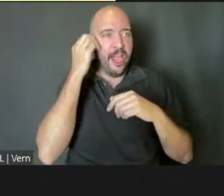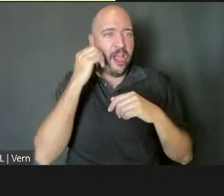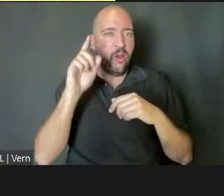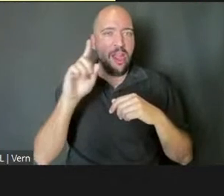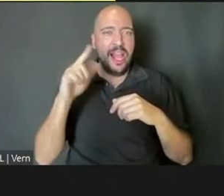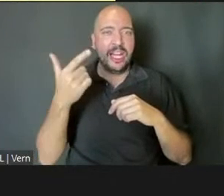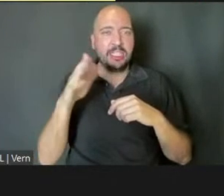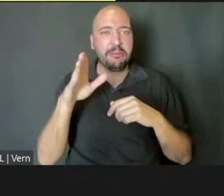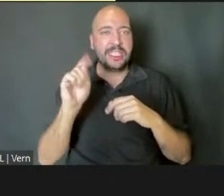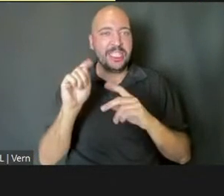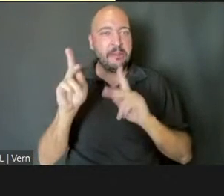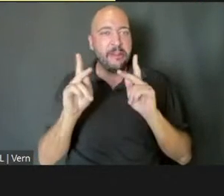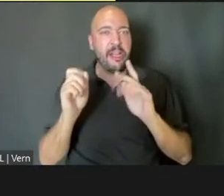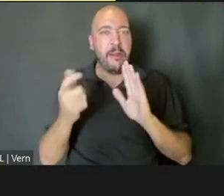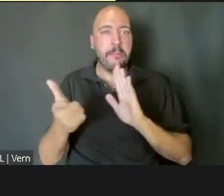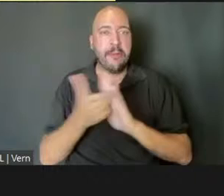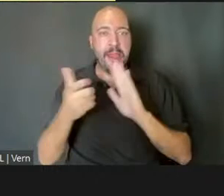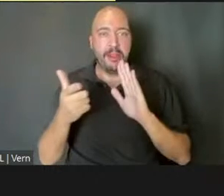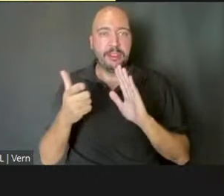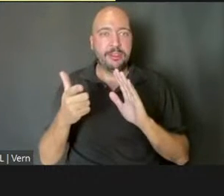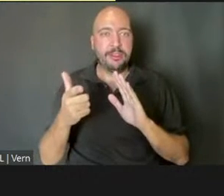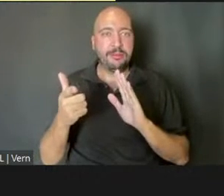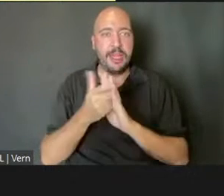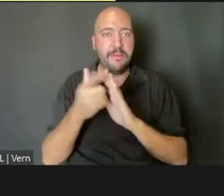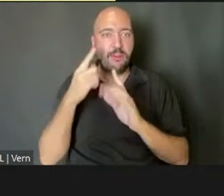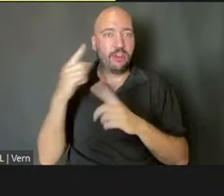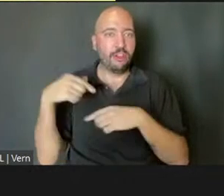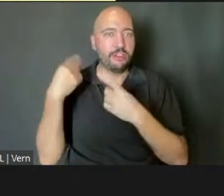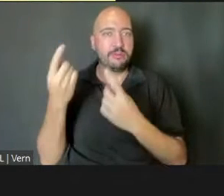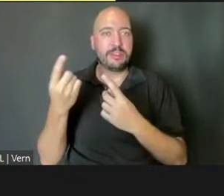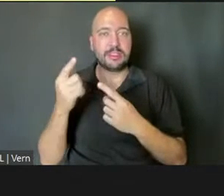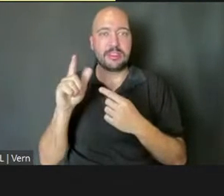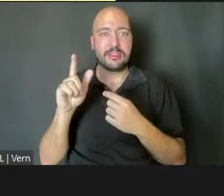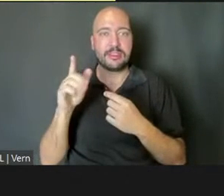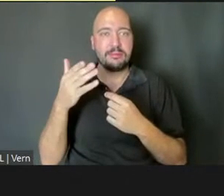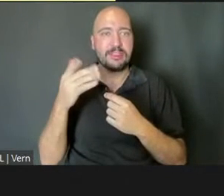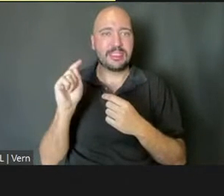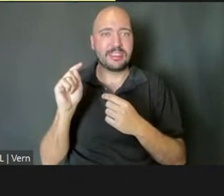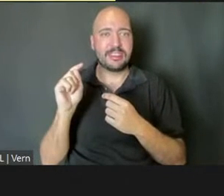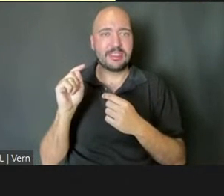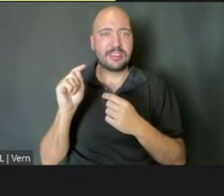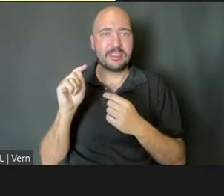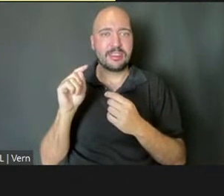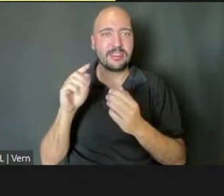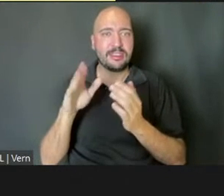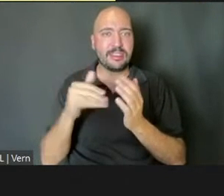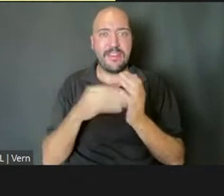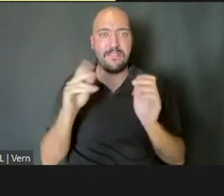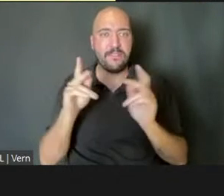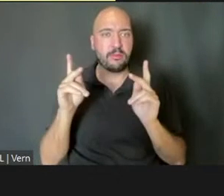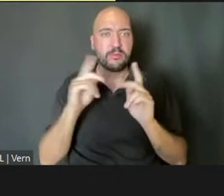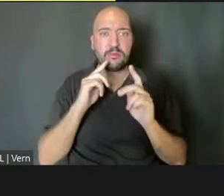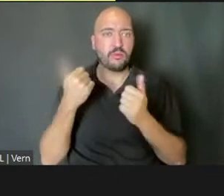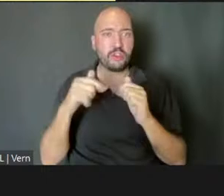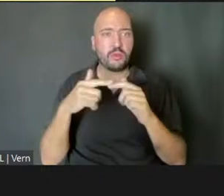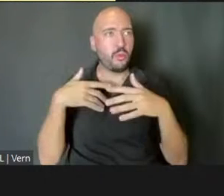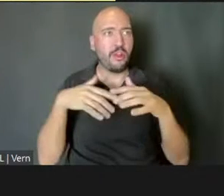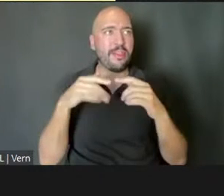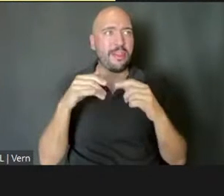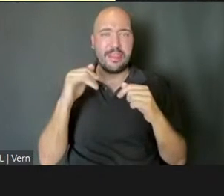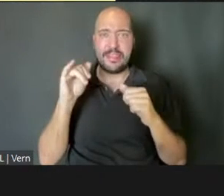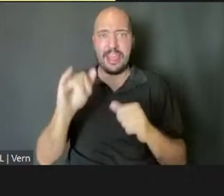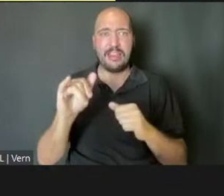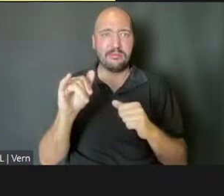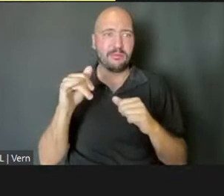LGBT people have been banned. They've been banned for a really long time. The LGBT Center and folks have been trying to walk in this parade for a